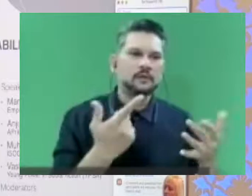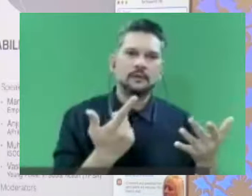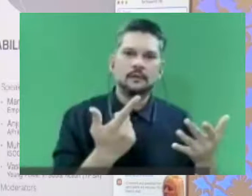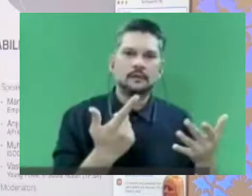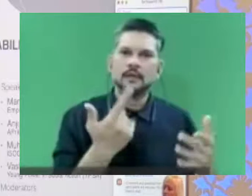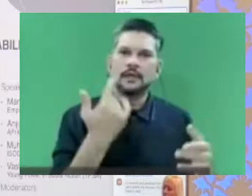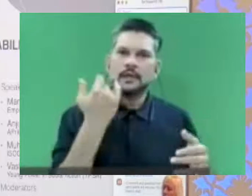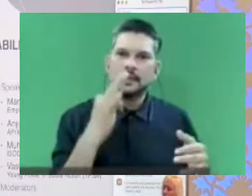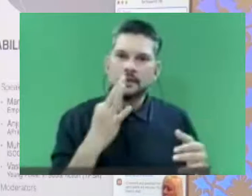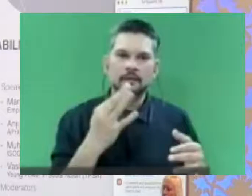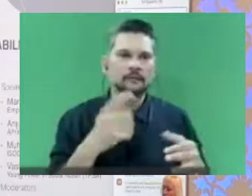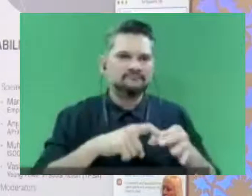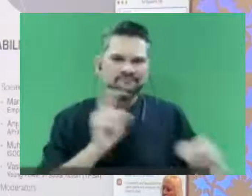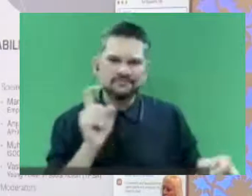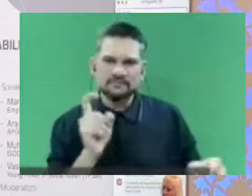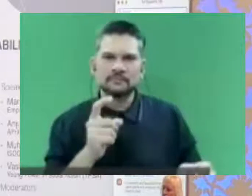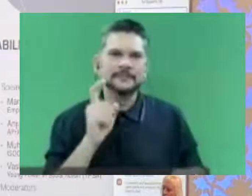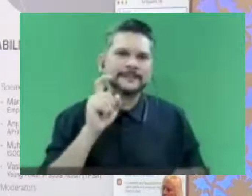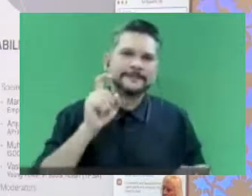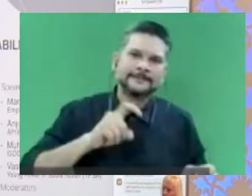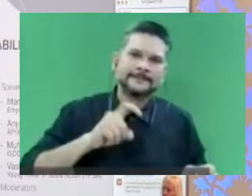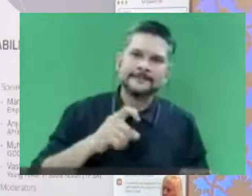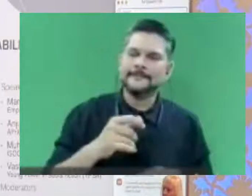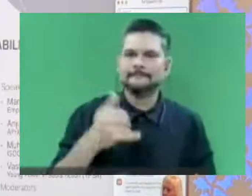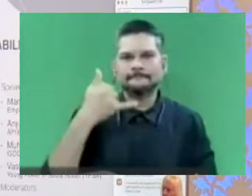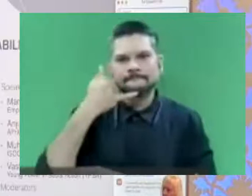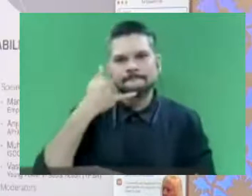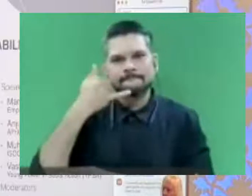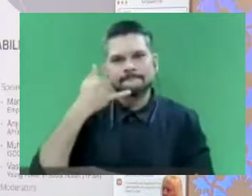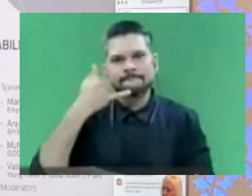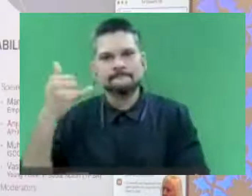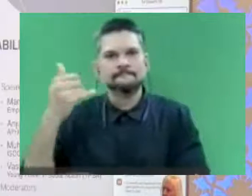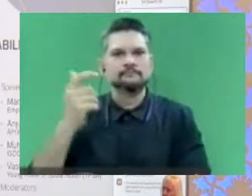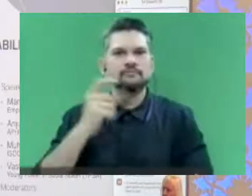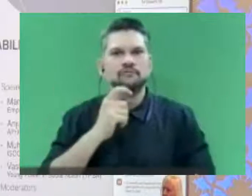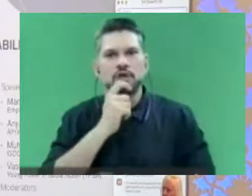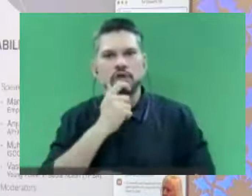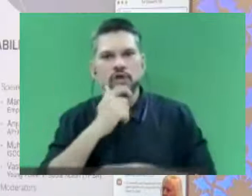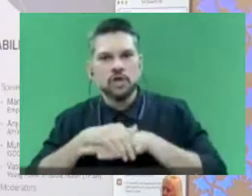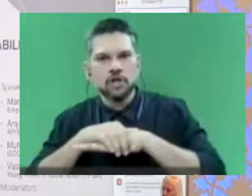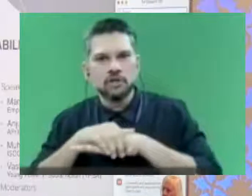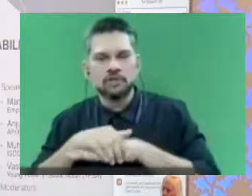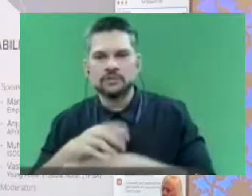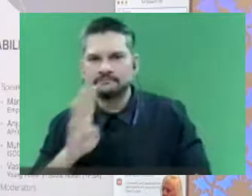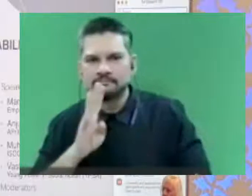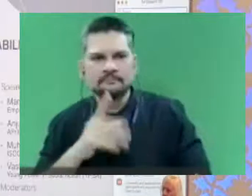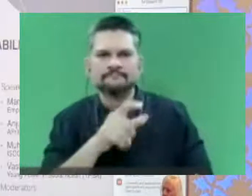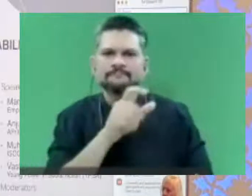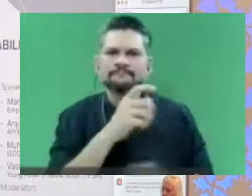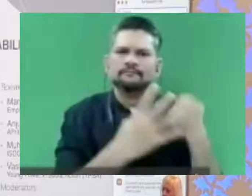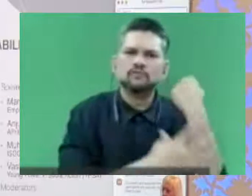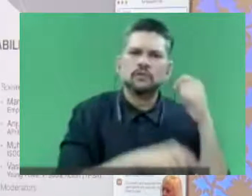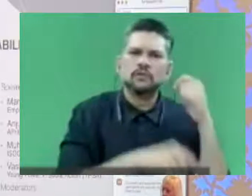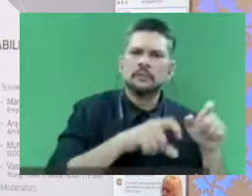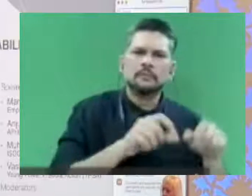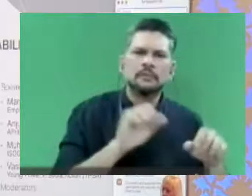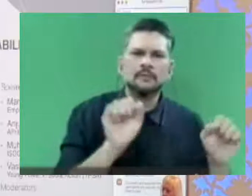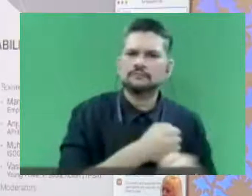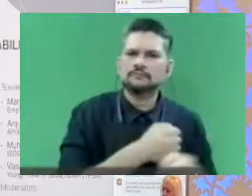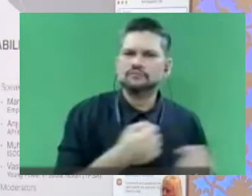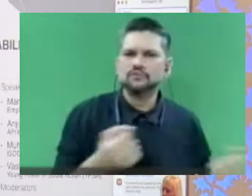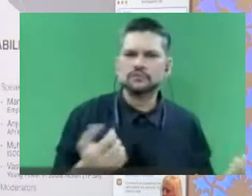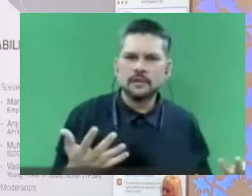unsubscribe. So what I'm pointing out is that in the case of the web, yesterday it was brought out that